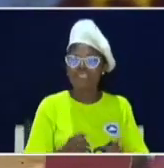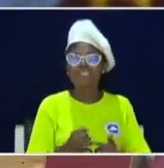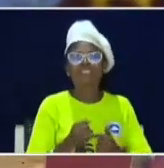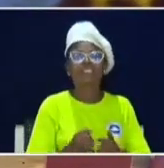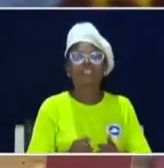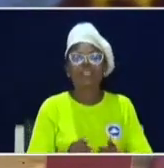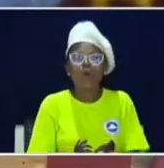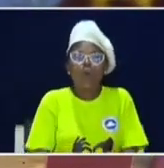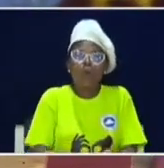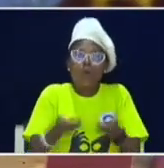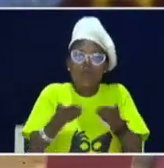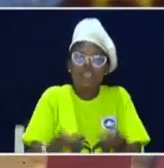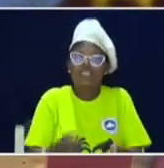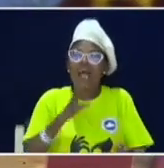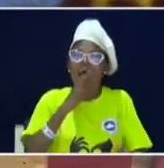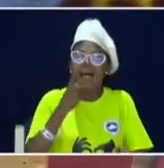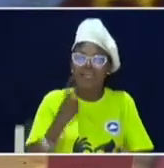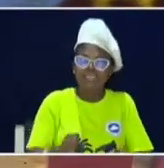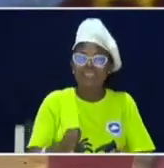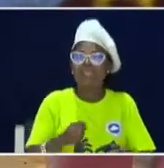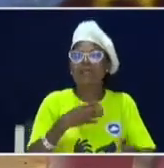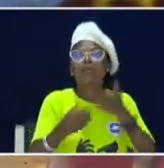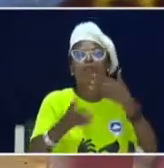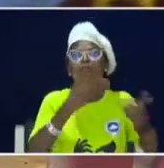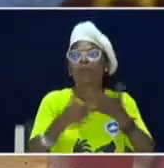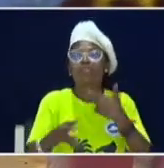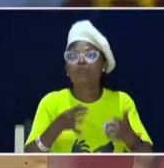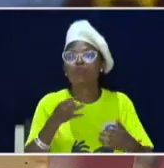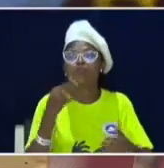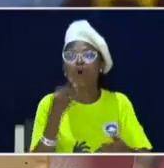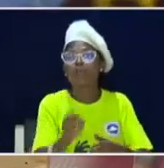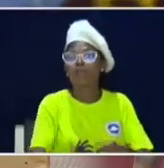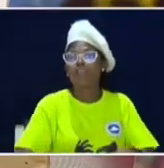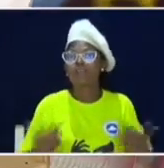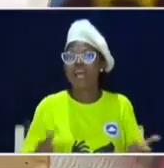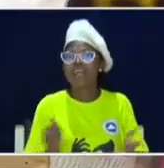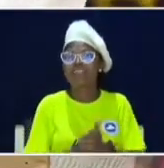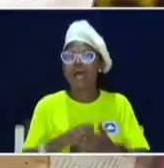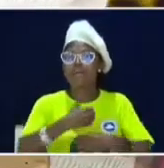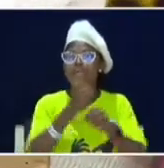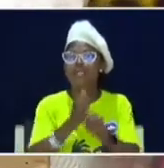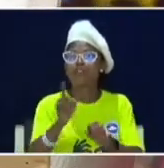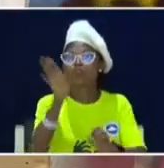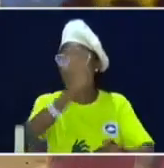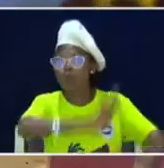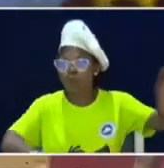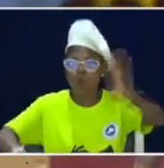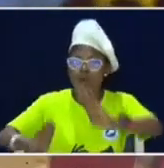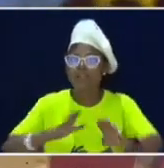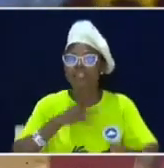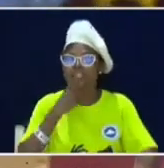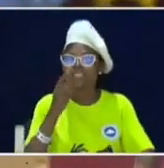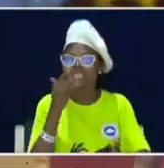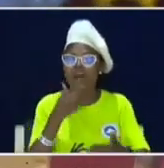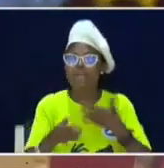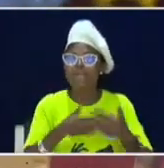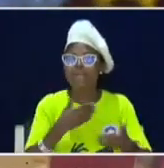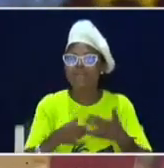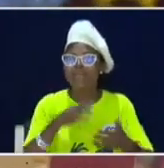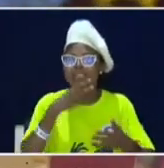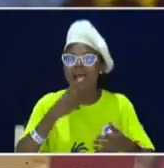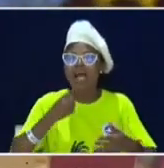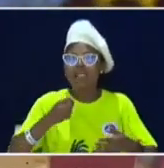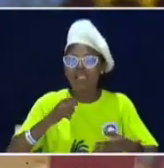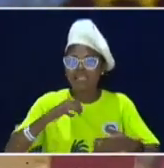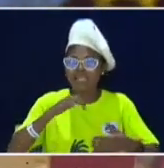are the issues of life. Things that makes you troubled. Things that makes you worried. You don't have money in your pocket. And as soon as the